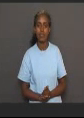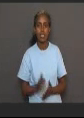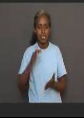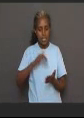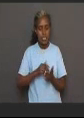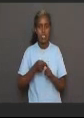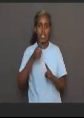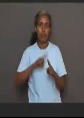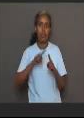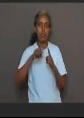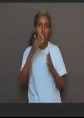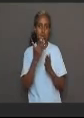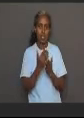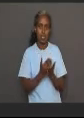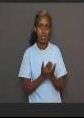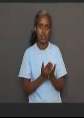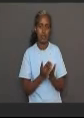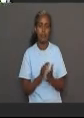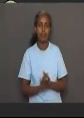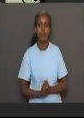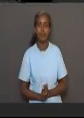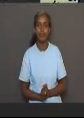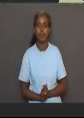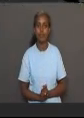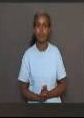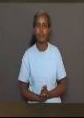Let's get back to our lesson.